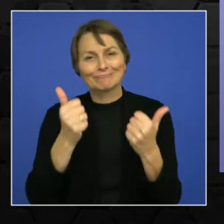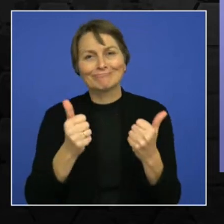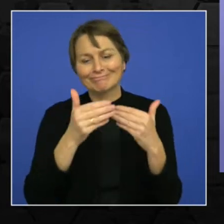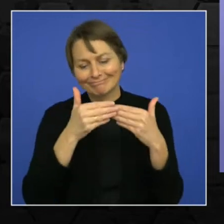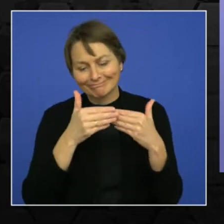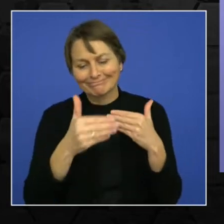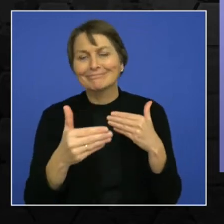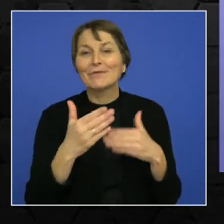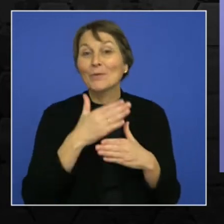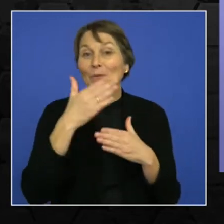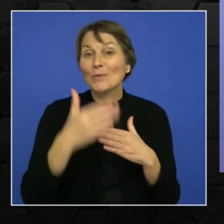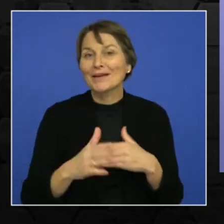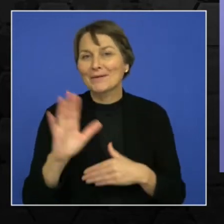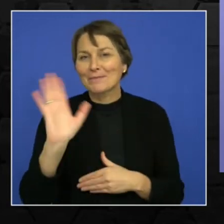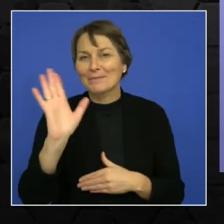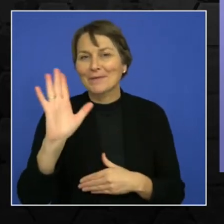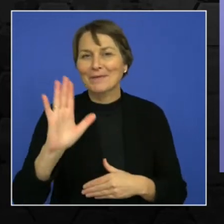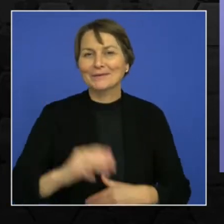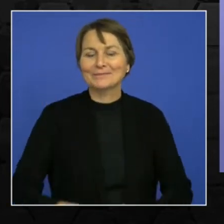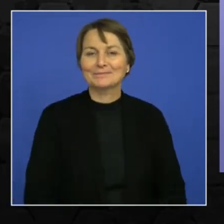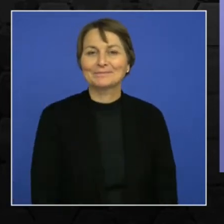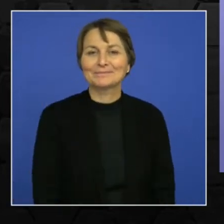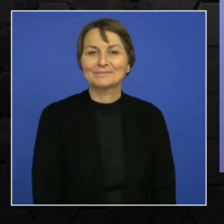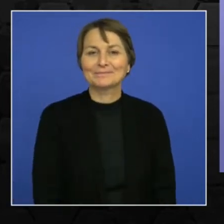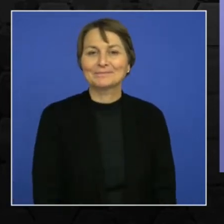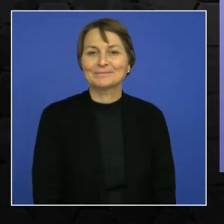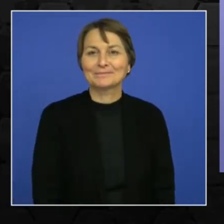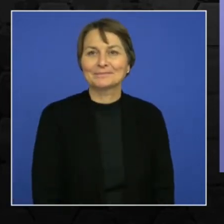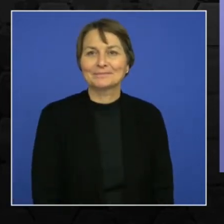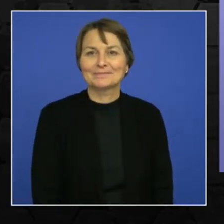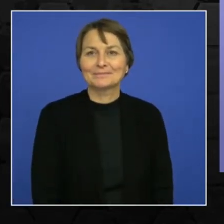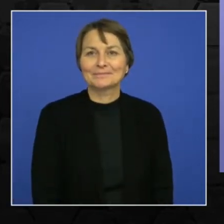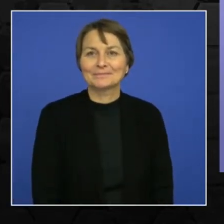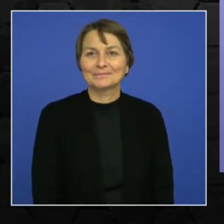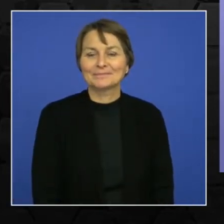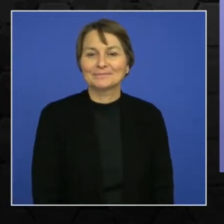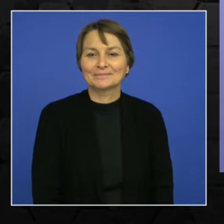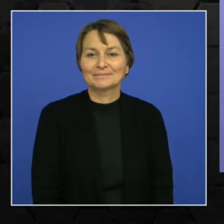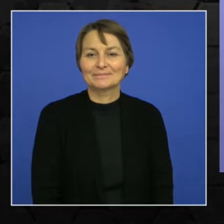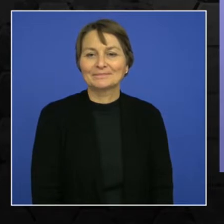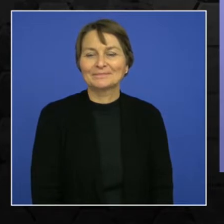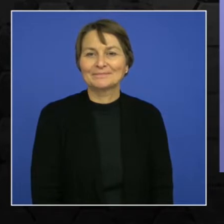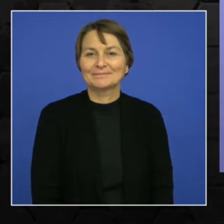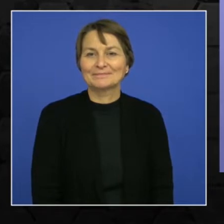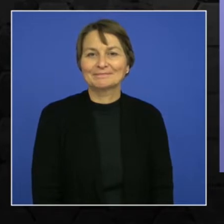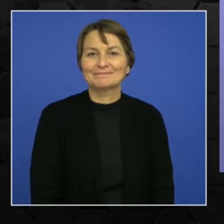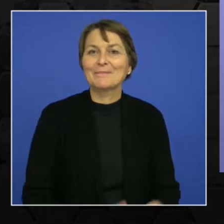and hope to see you soon. Bye-bye. Take care. Thank you. Bye. Thank you for tuning. Bye.